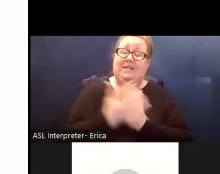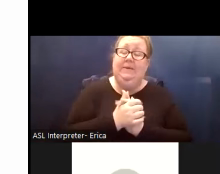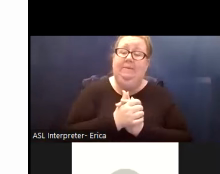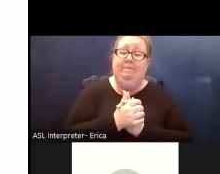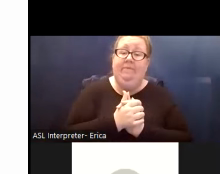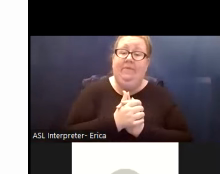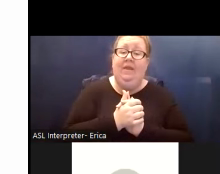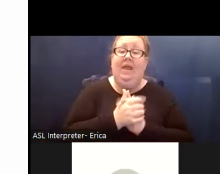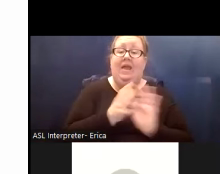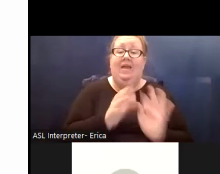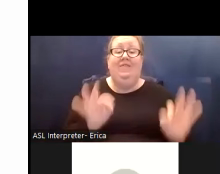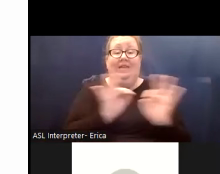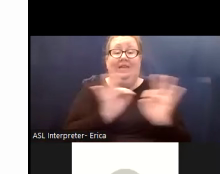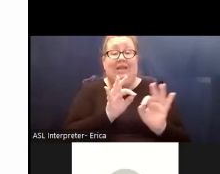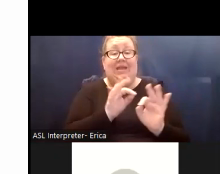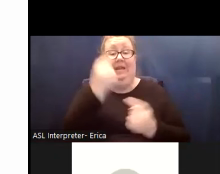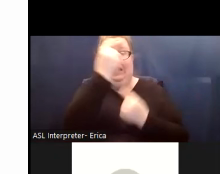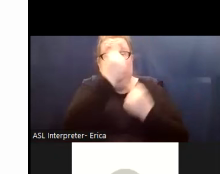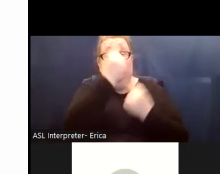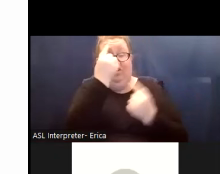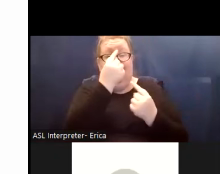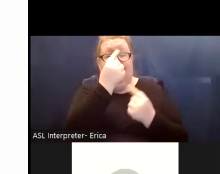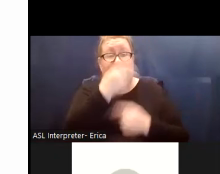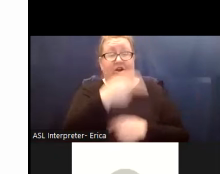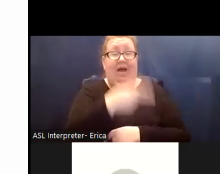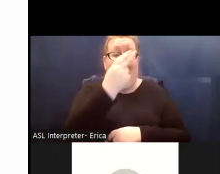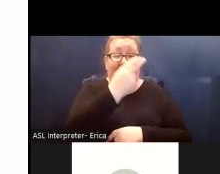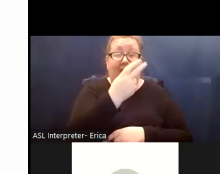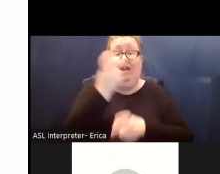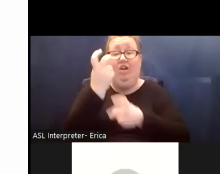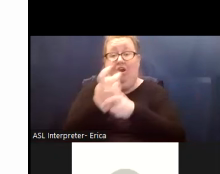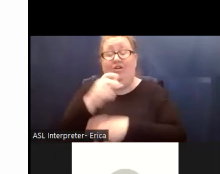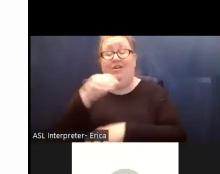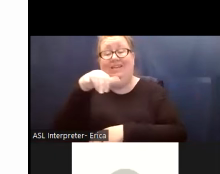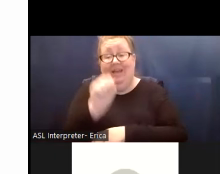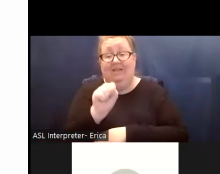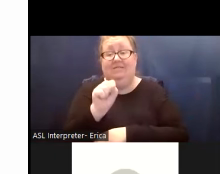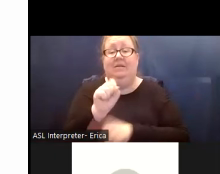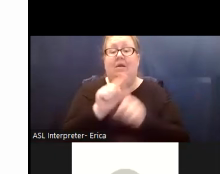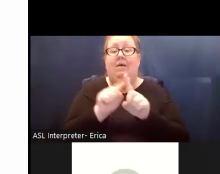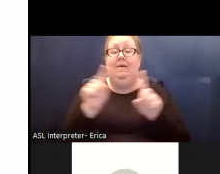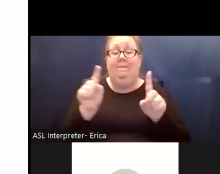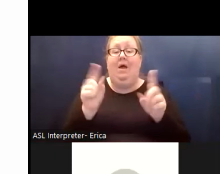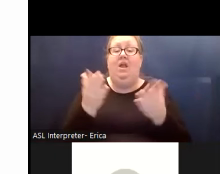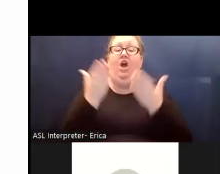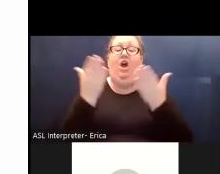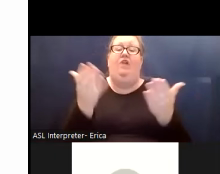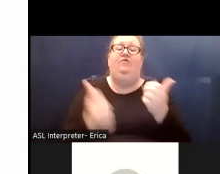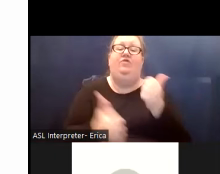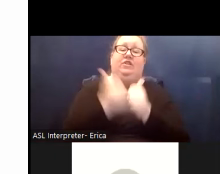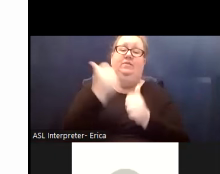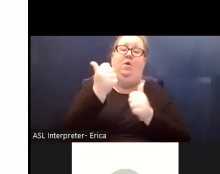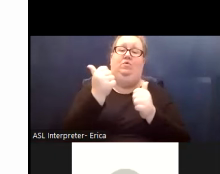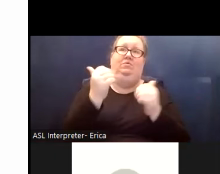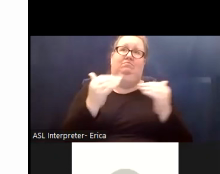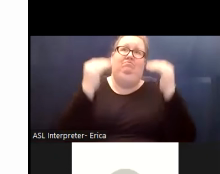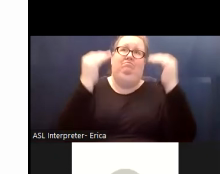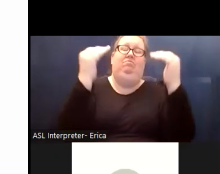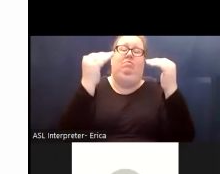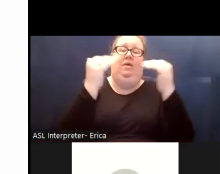key considerations go towards high and hard, but it does offer the greatest level of protection.